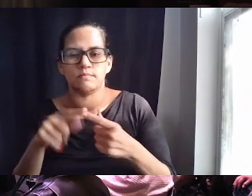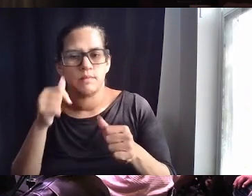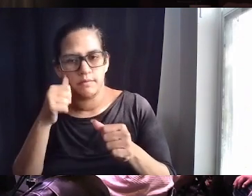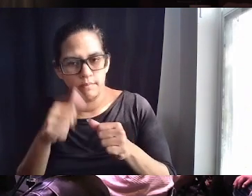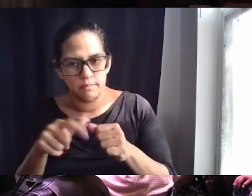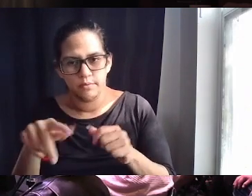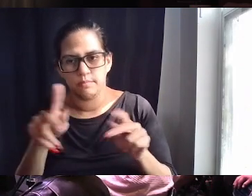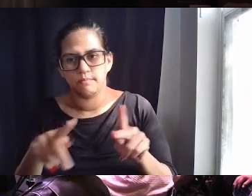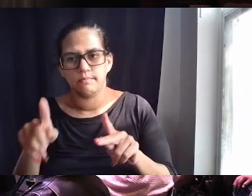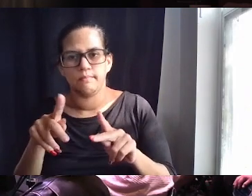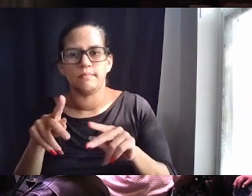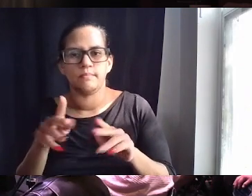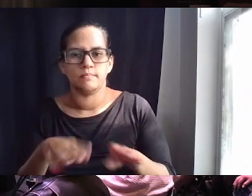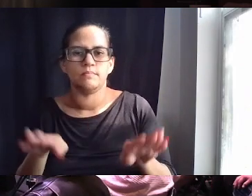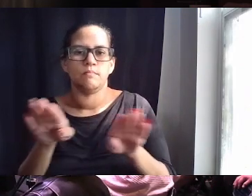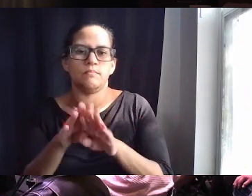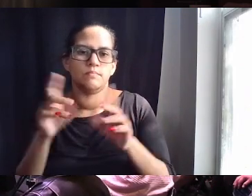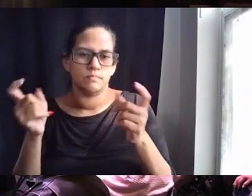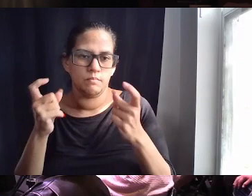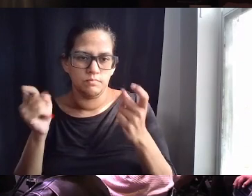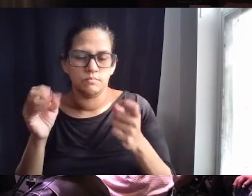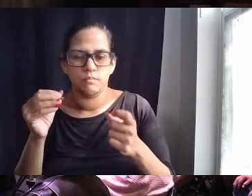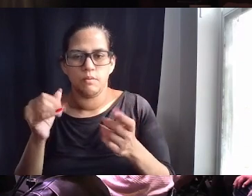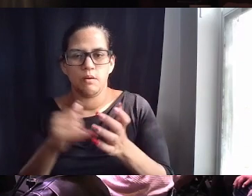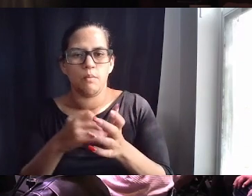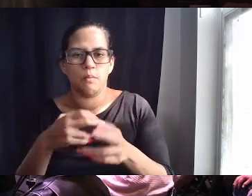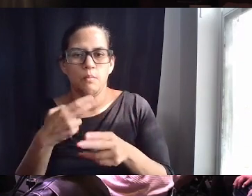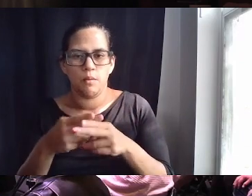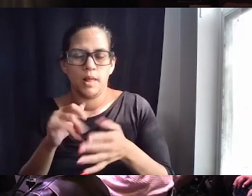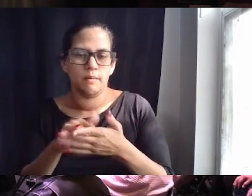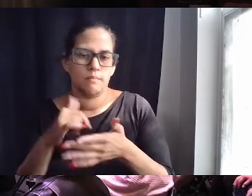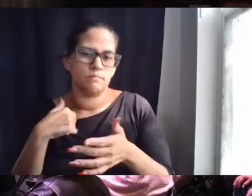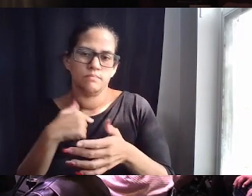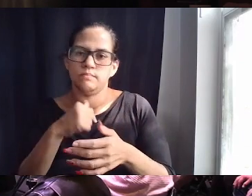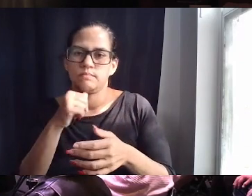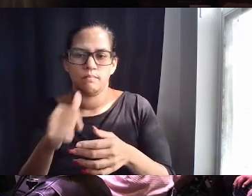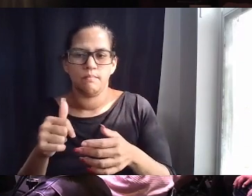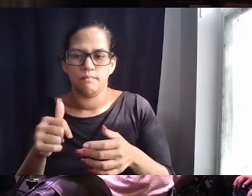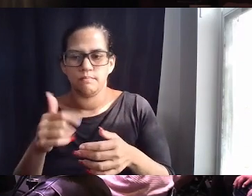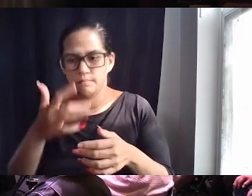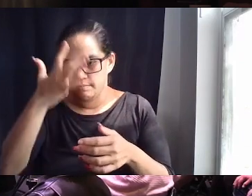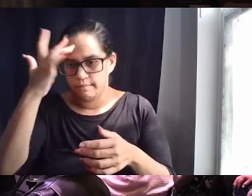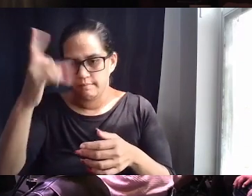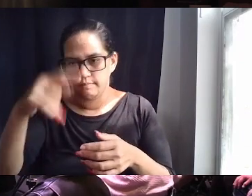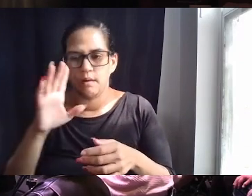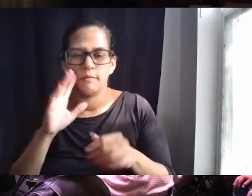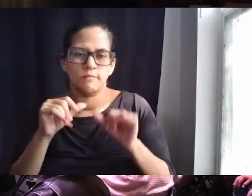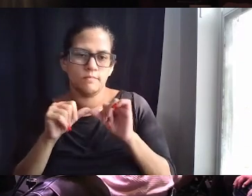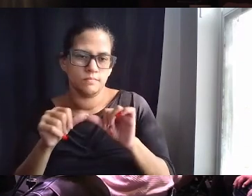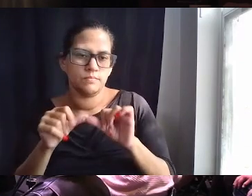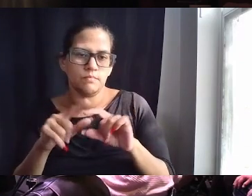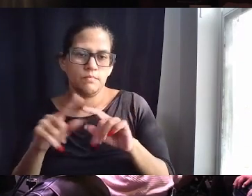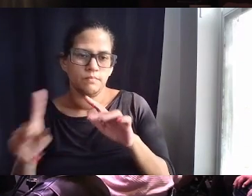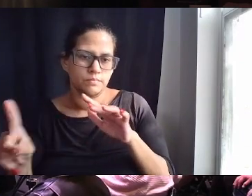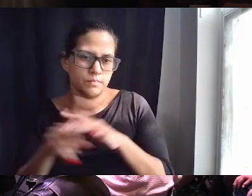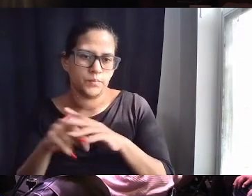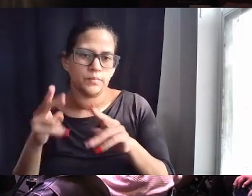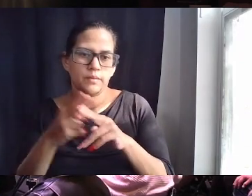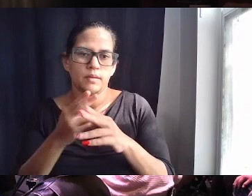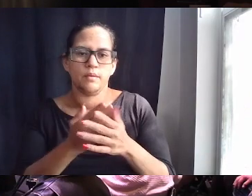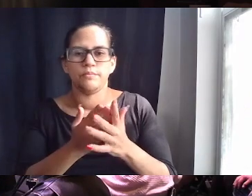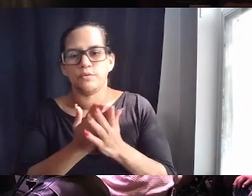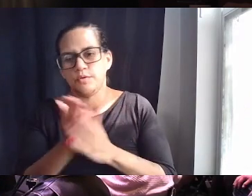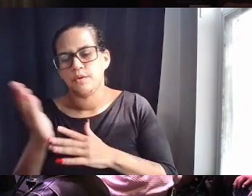closing ceremonies. So I just want to name that we have not forgotten them, and we're going to continue to bring up their names throughout the weekend and then also have